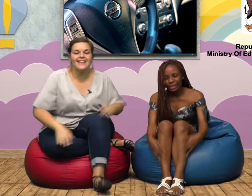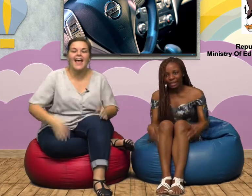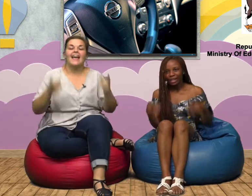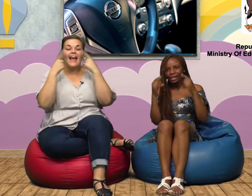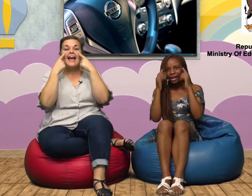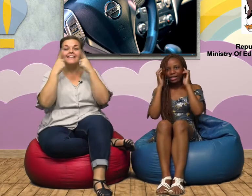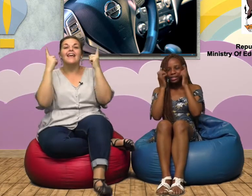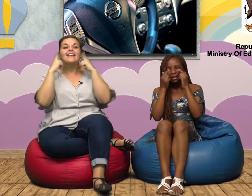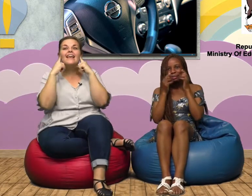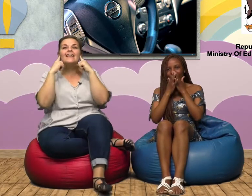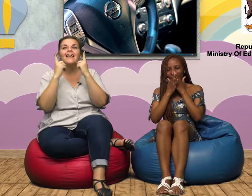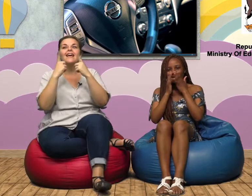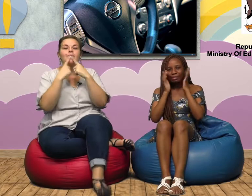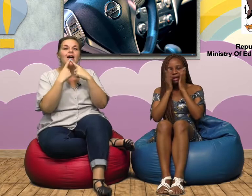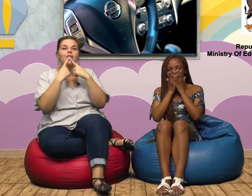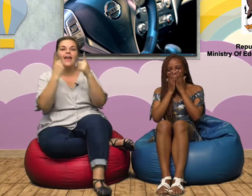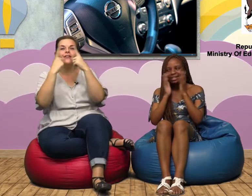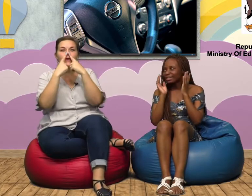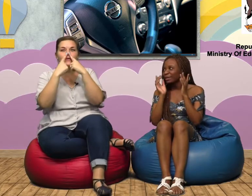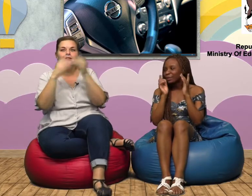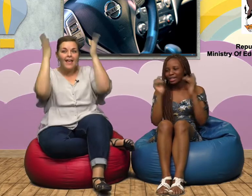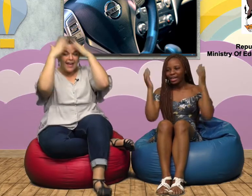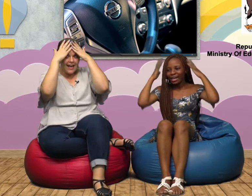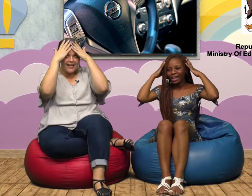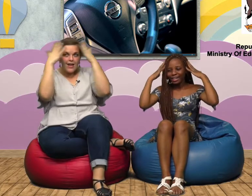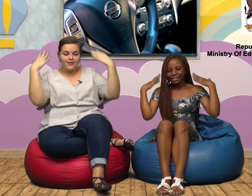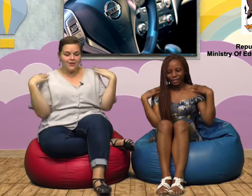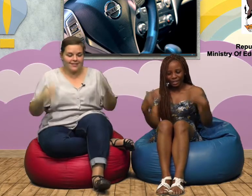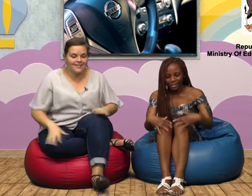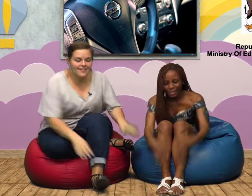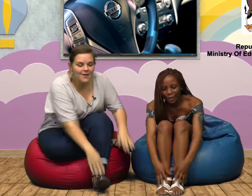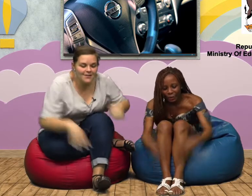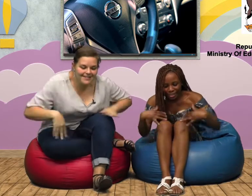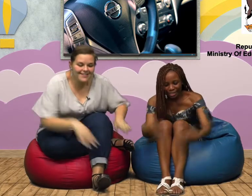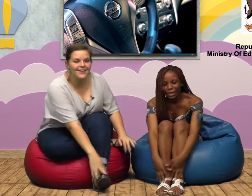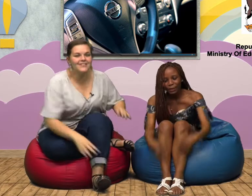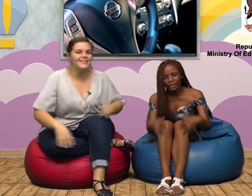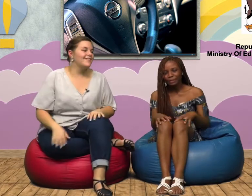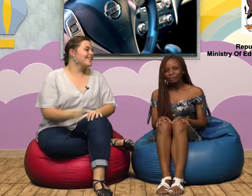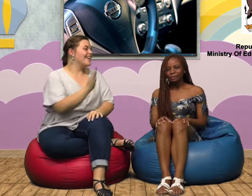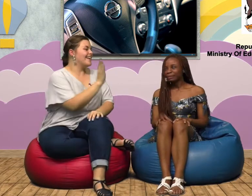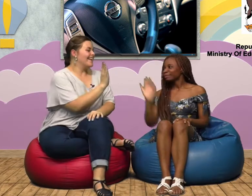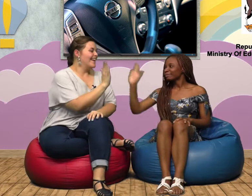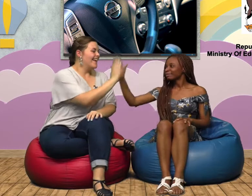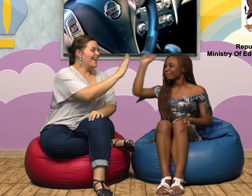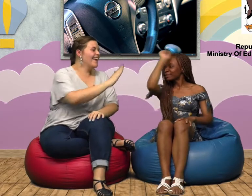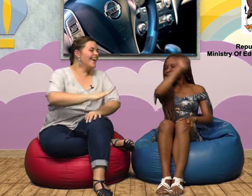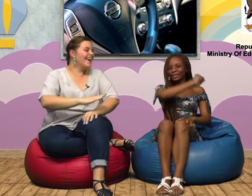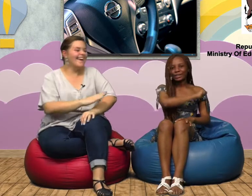Toes. And eyes and ears and mouth and nose. Head, Shoulders, Knees and Toes, Knees and Toes. Well done.